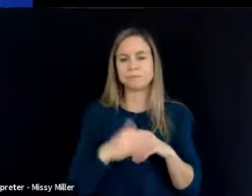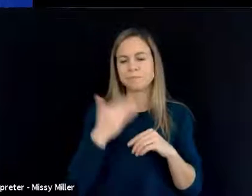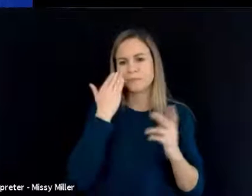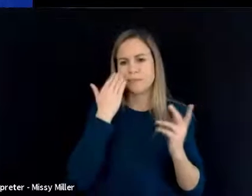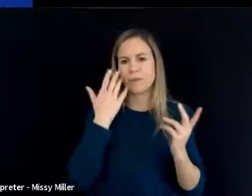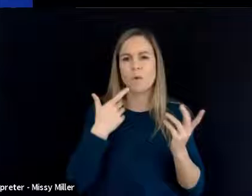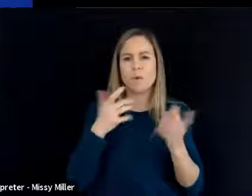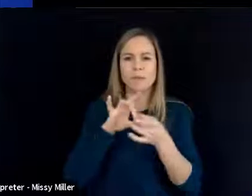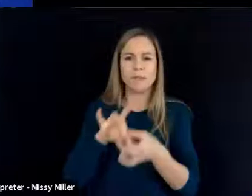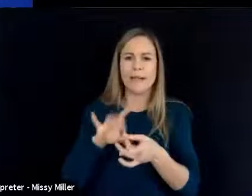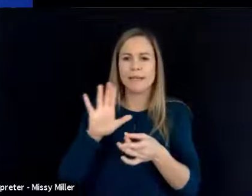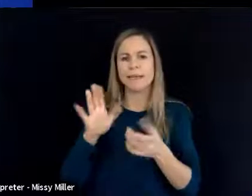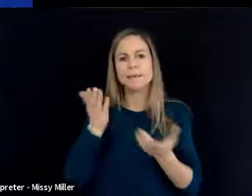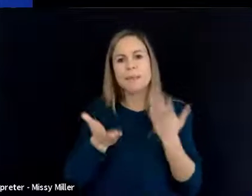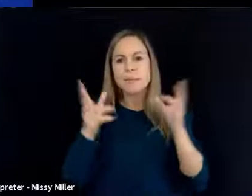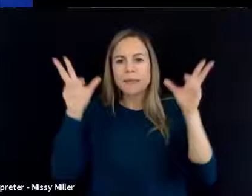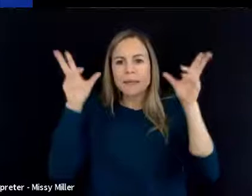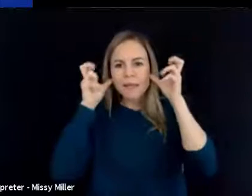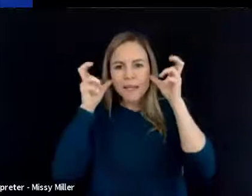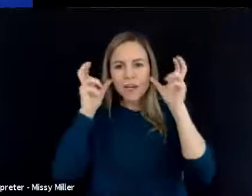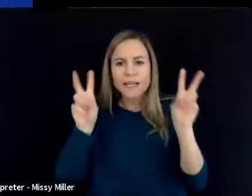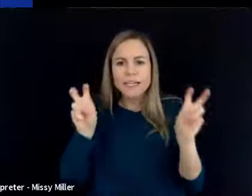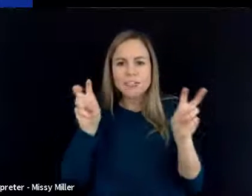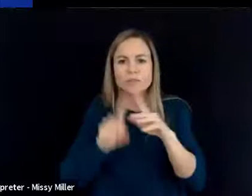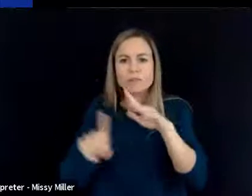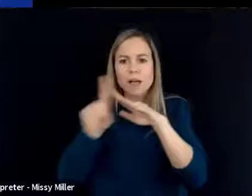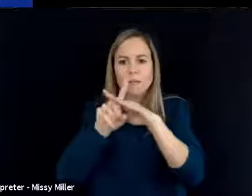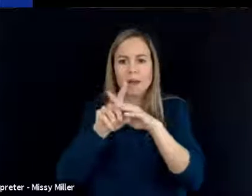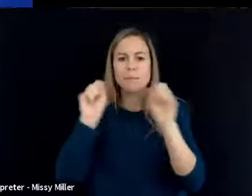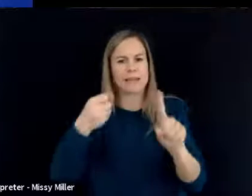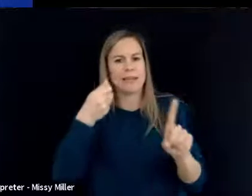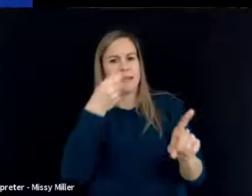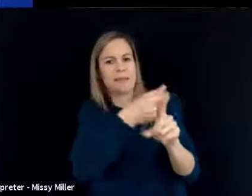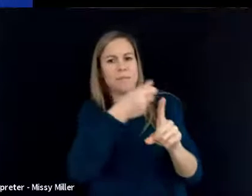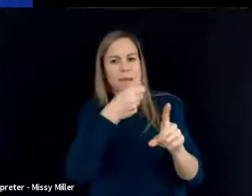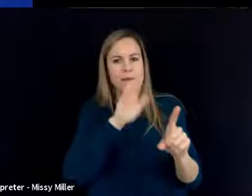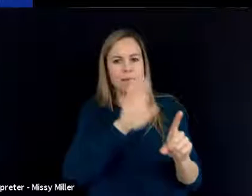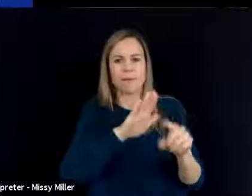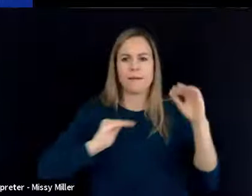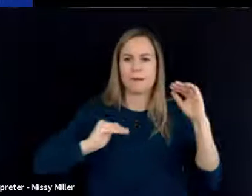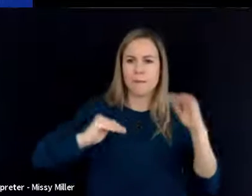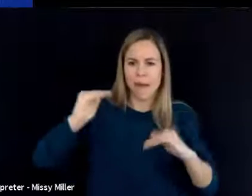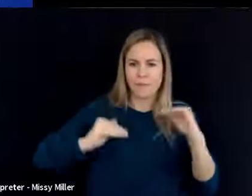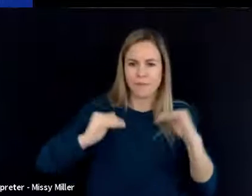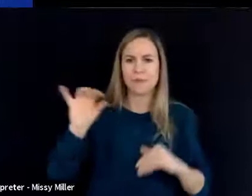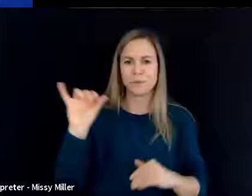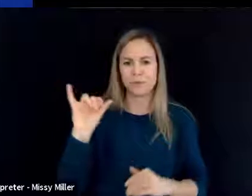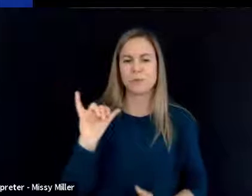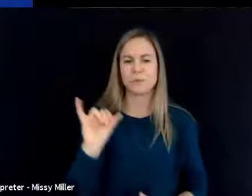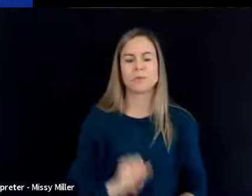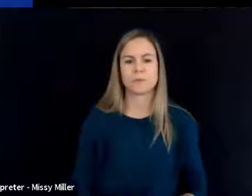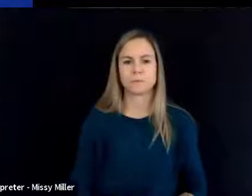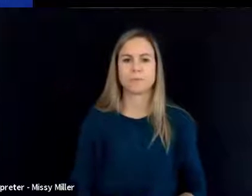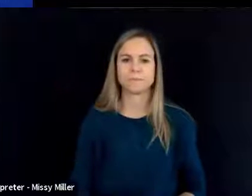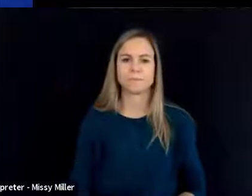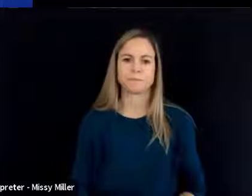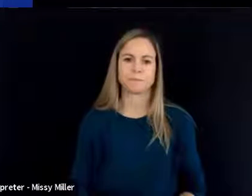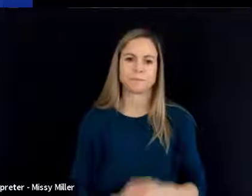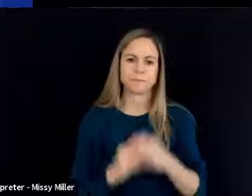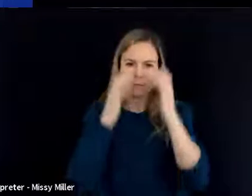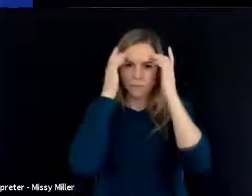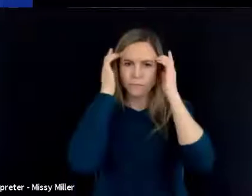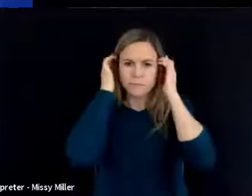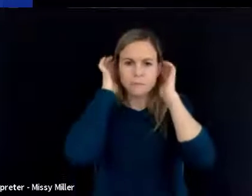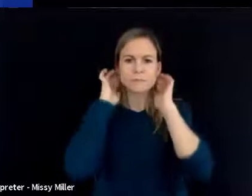they have issues with hearing and things of that nature, it impacts their ability to have good balance. The picture